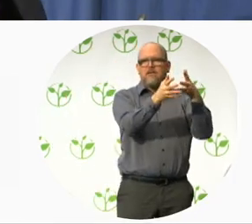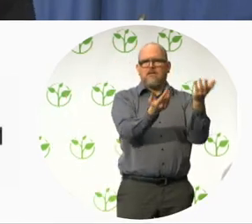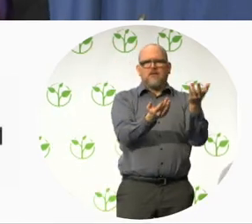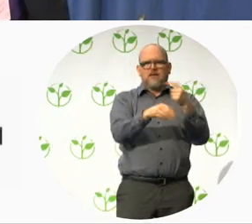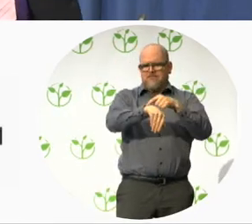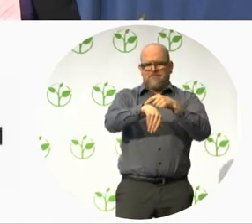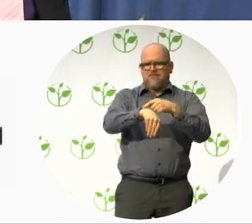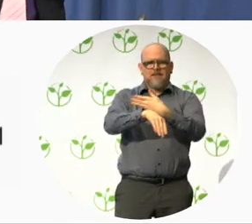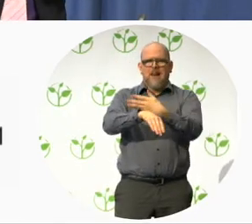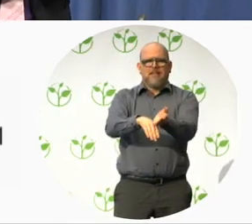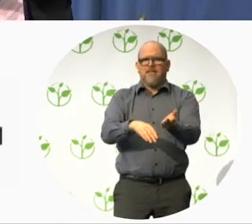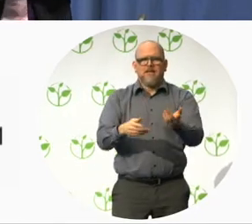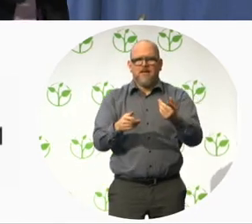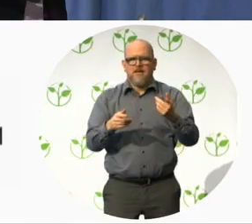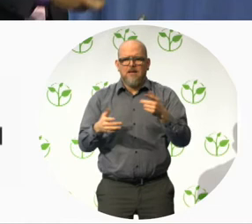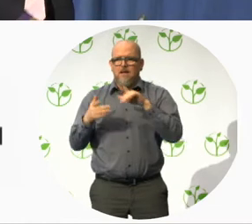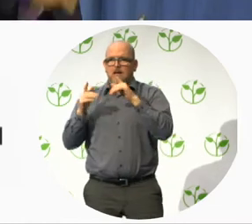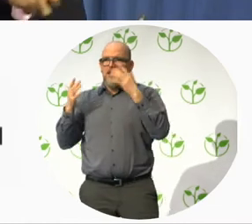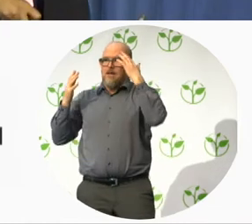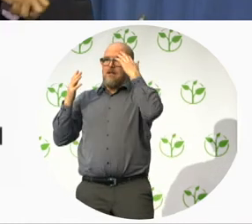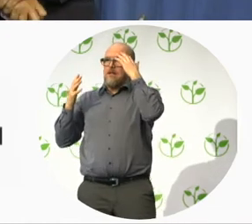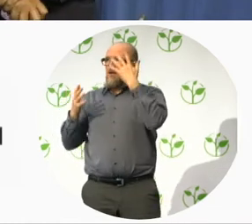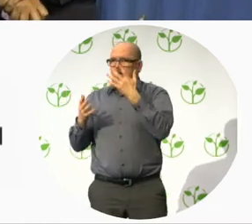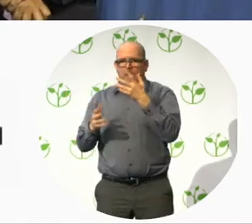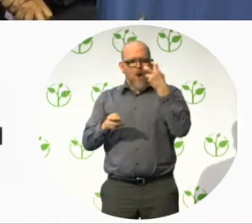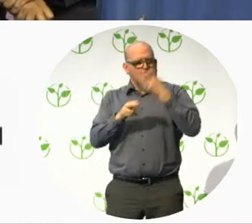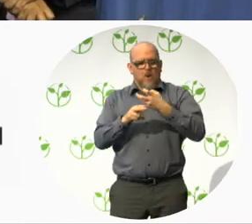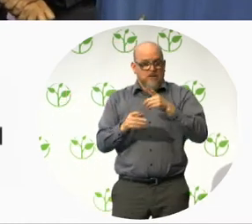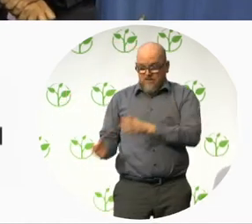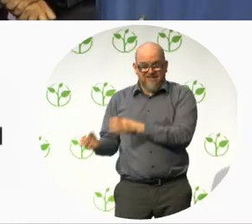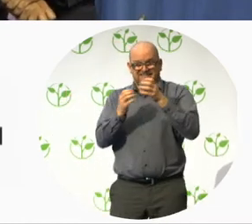children and left the children without education.